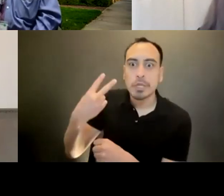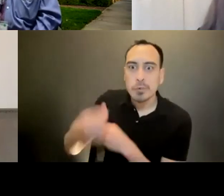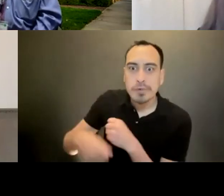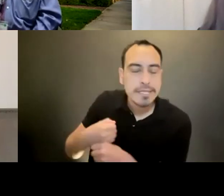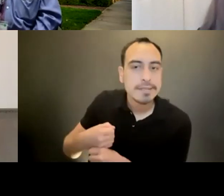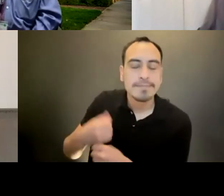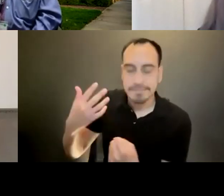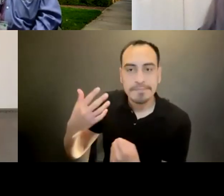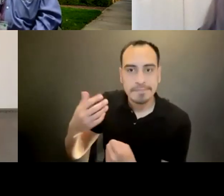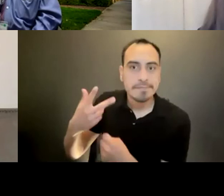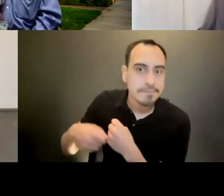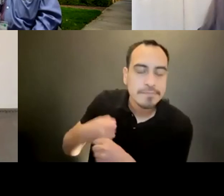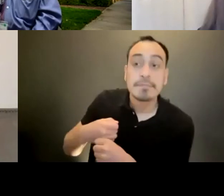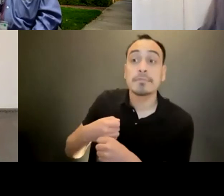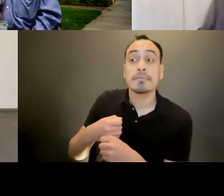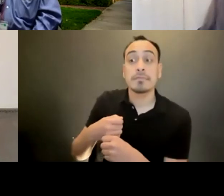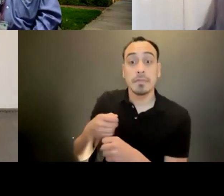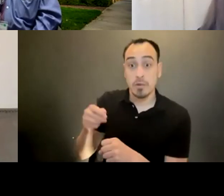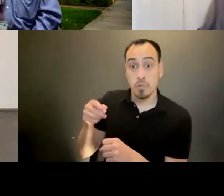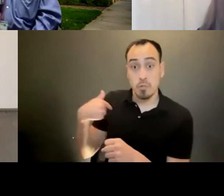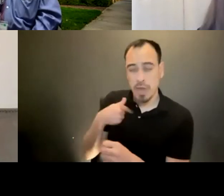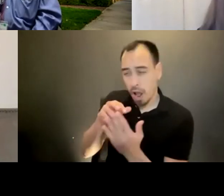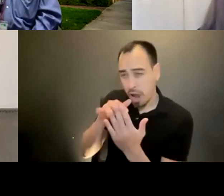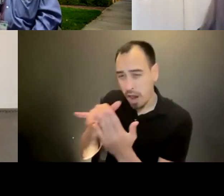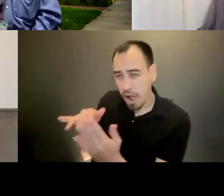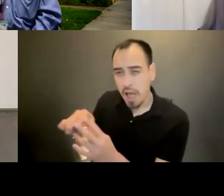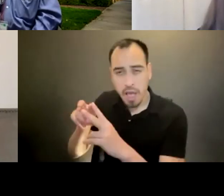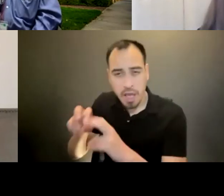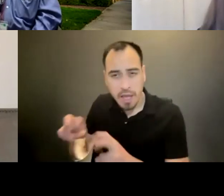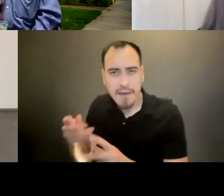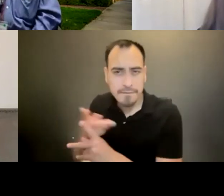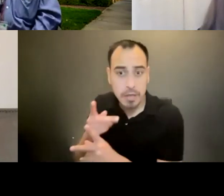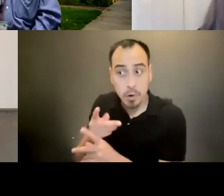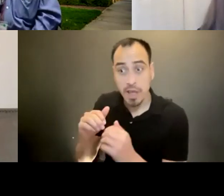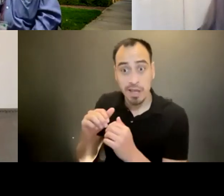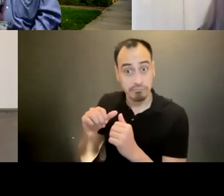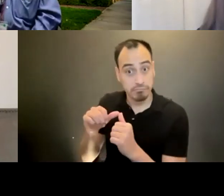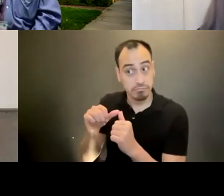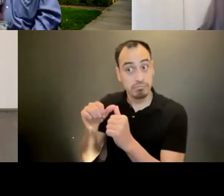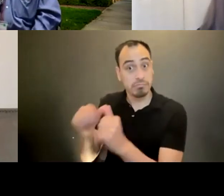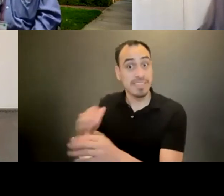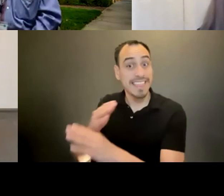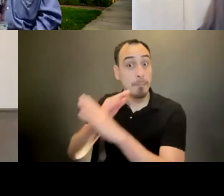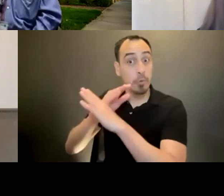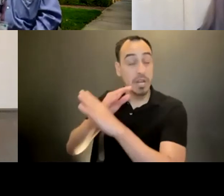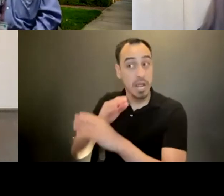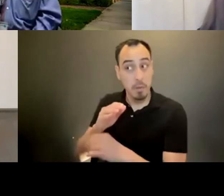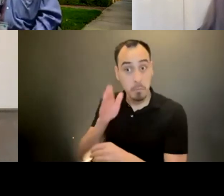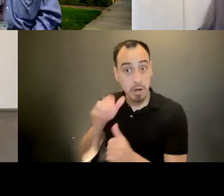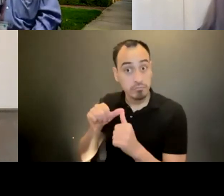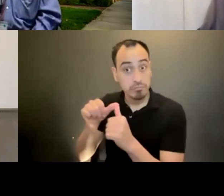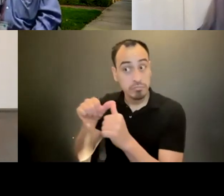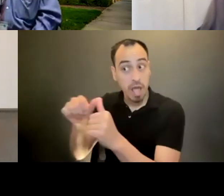long the immunity lasts, you will determine whether somebody needs a booster dose of a vaccine, right?